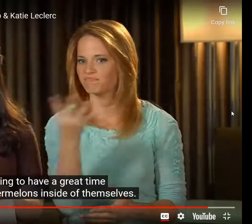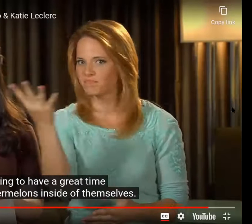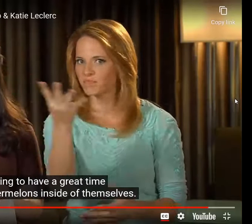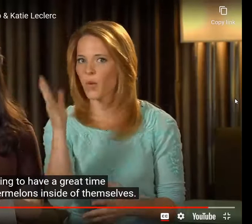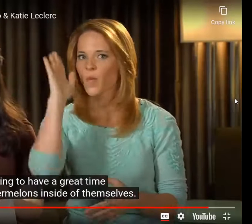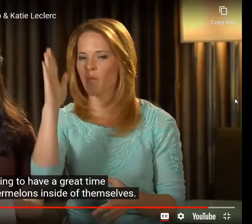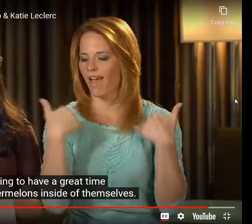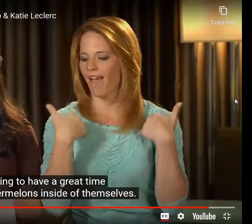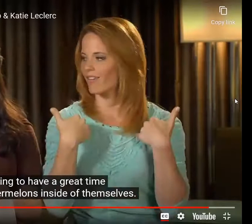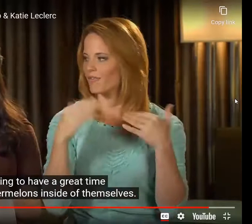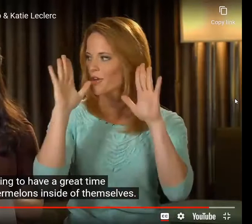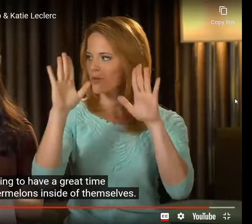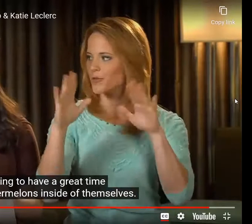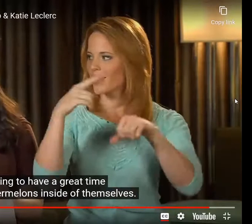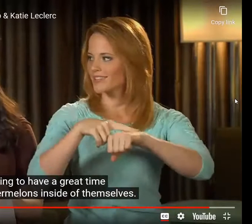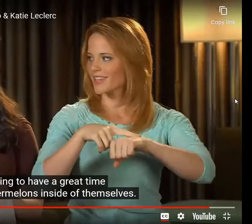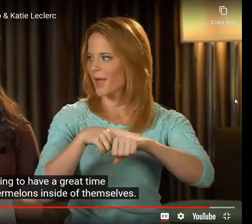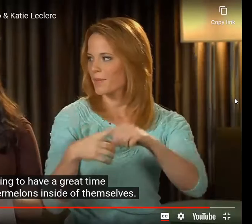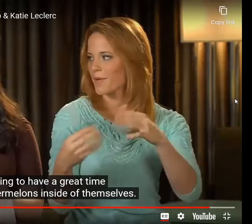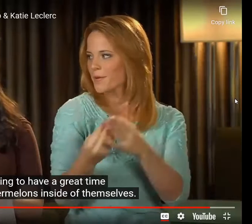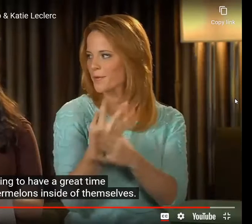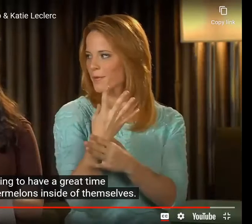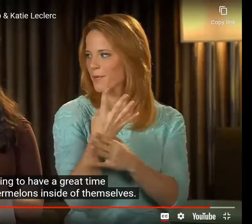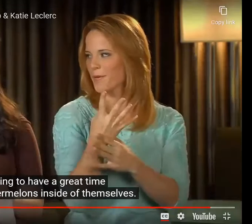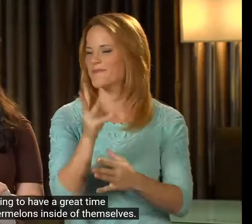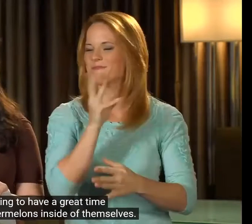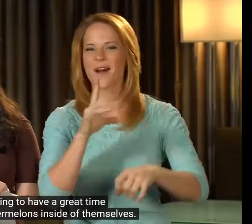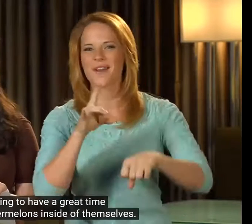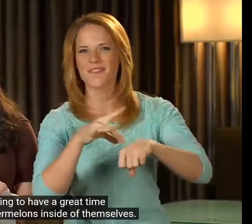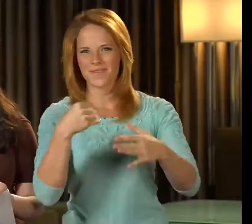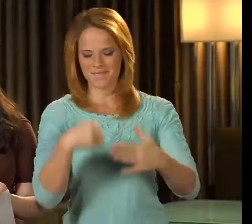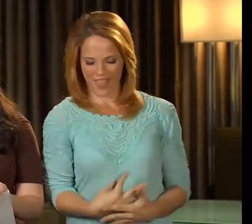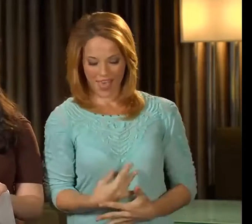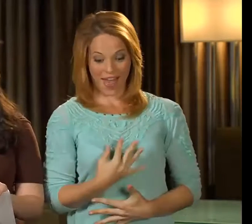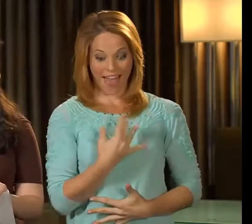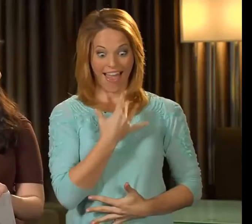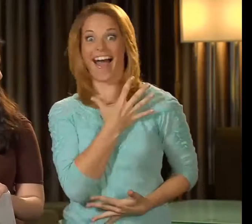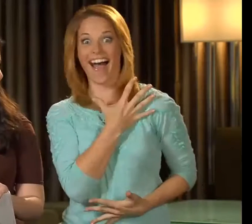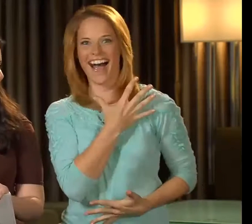have a great time growing watermelon plants inside of themselves.